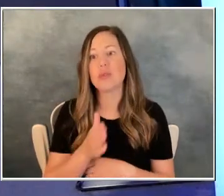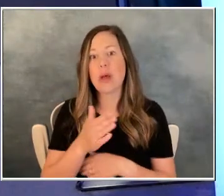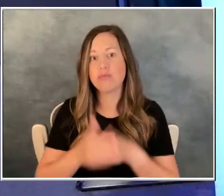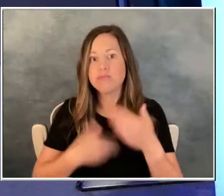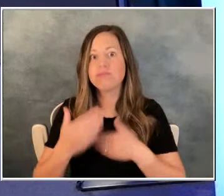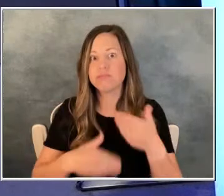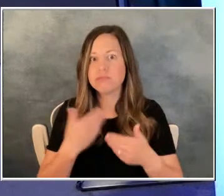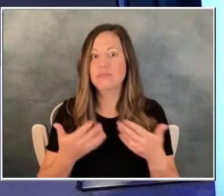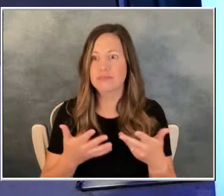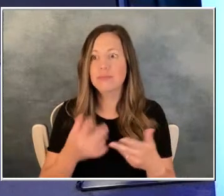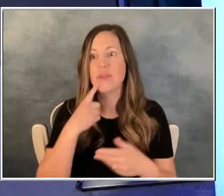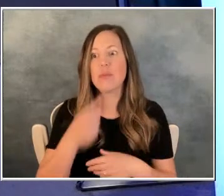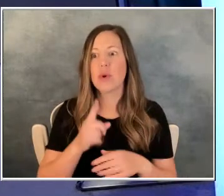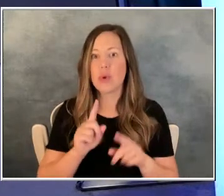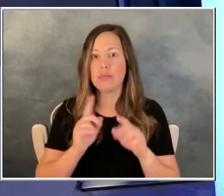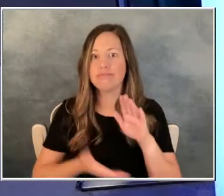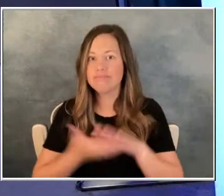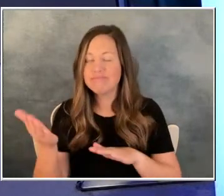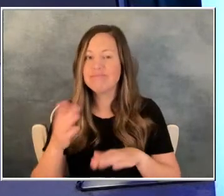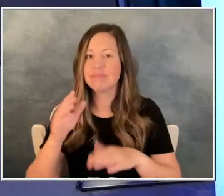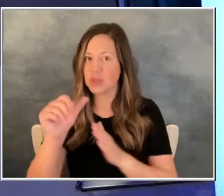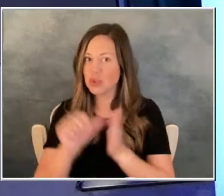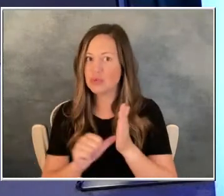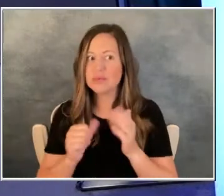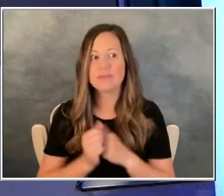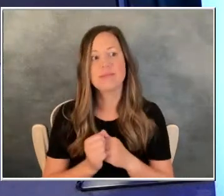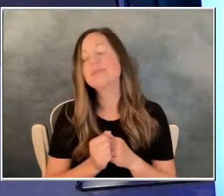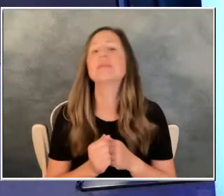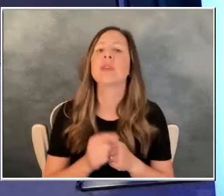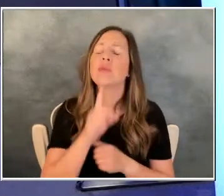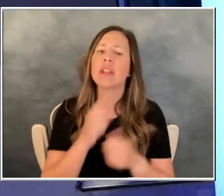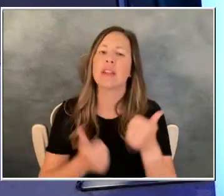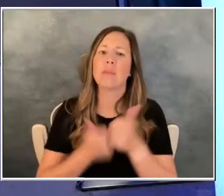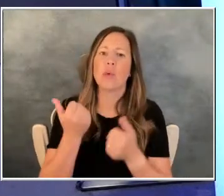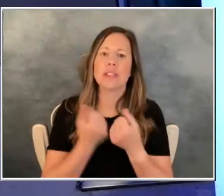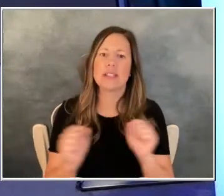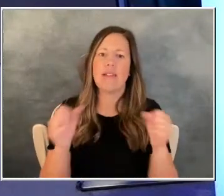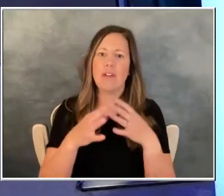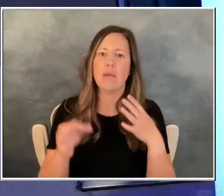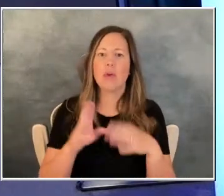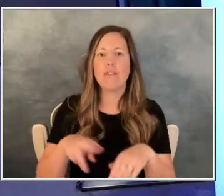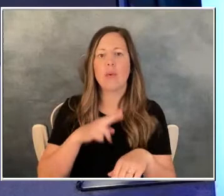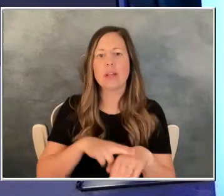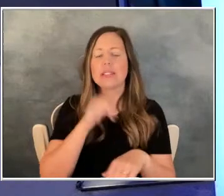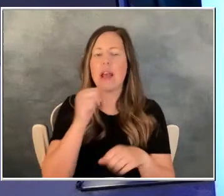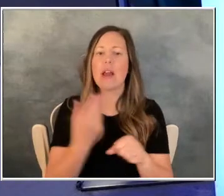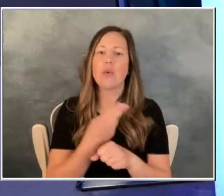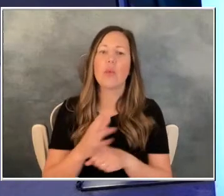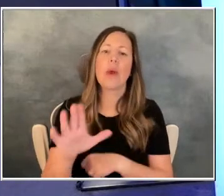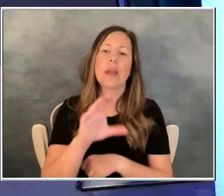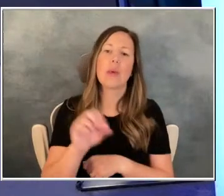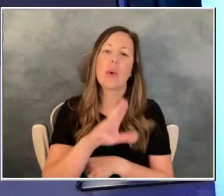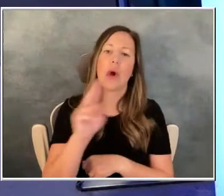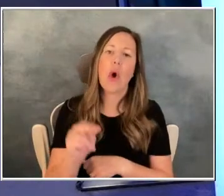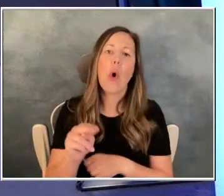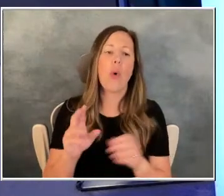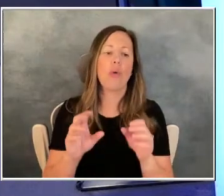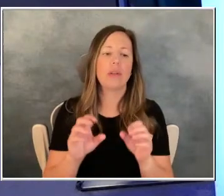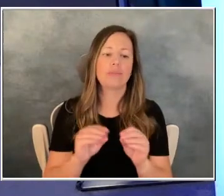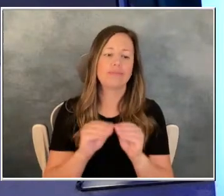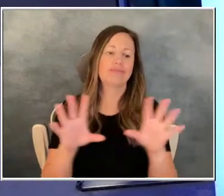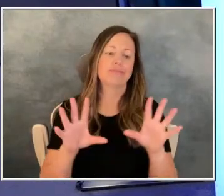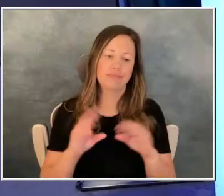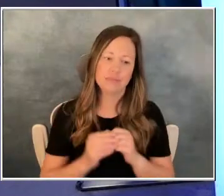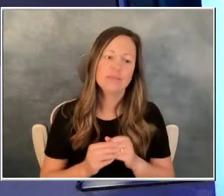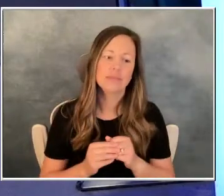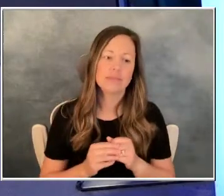on time. You know, the safest, smartest option is, of course, not to shoot off your own fireworks, to skip the tent and go to a professional fireworks show.